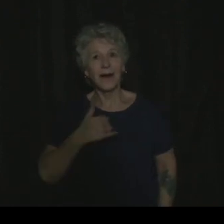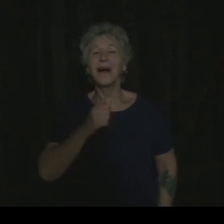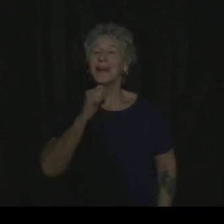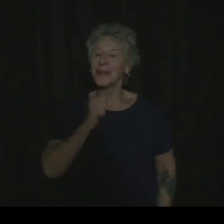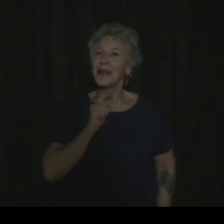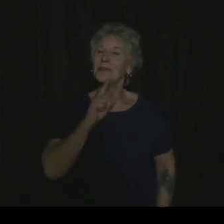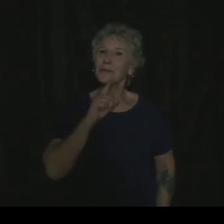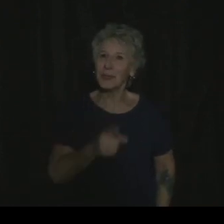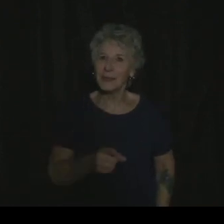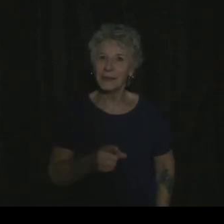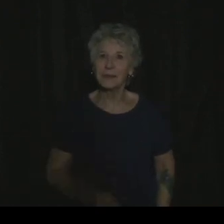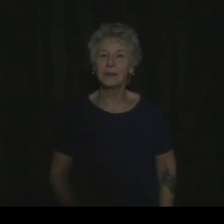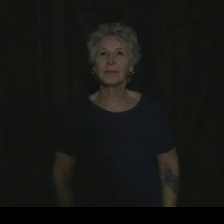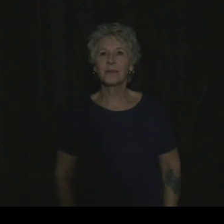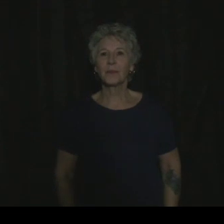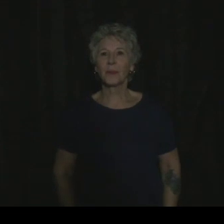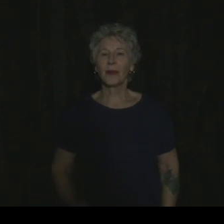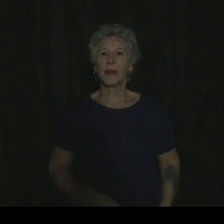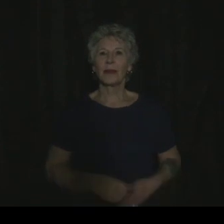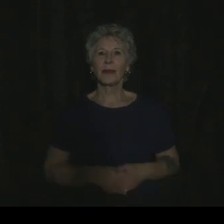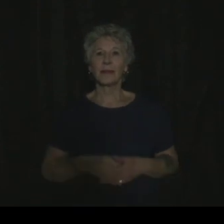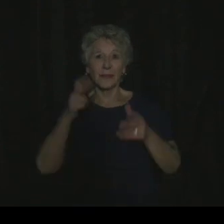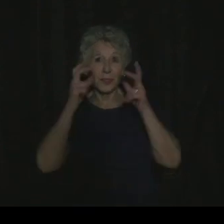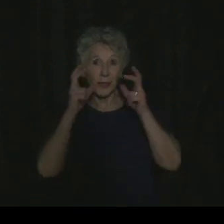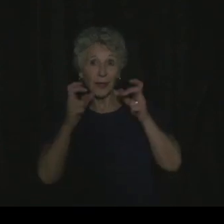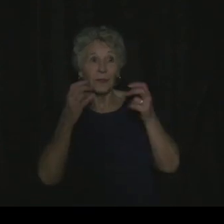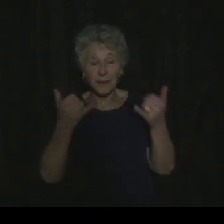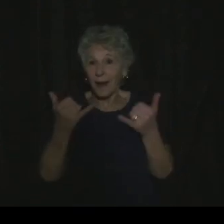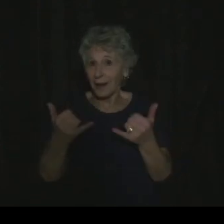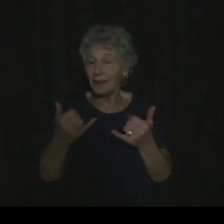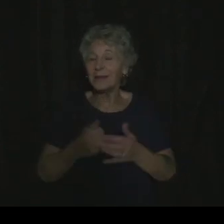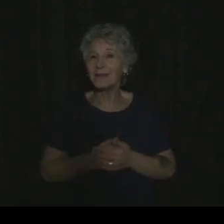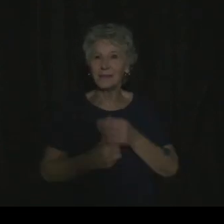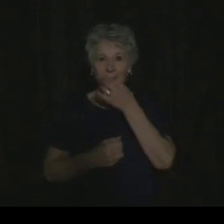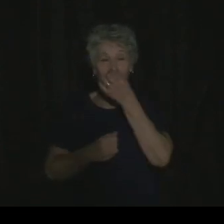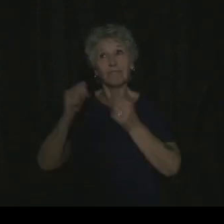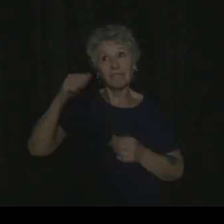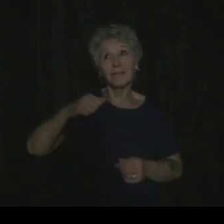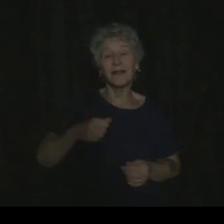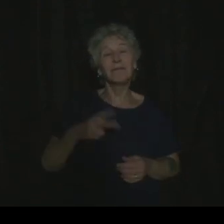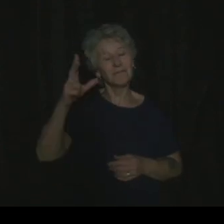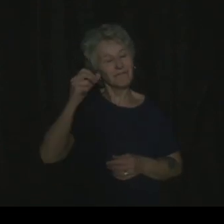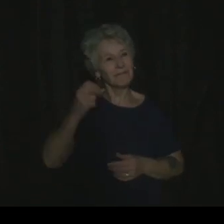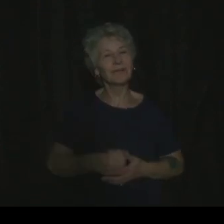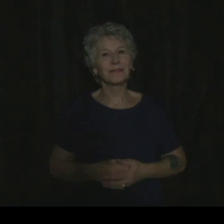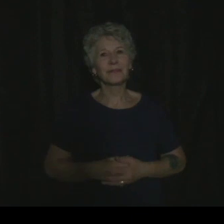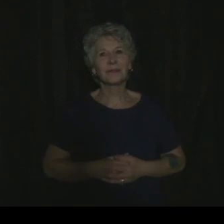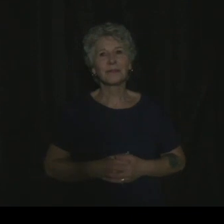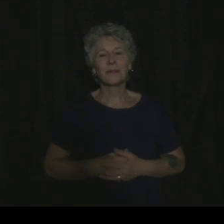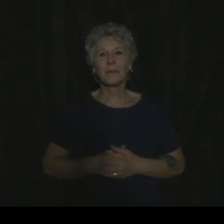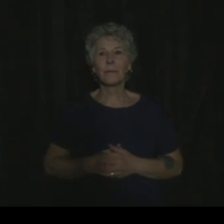It's like the old commercial, can you hear me now? Yeah, I got you. And